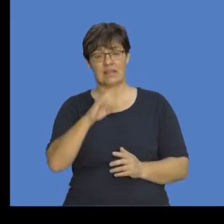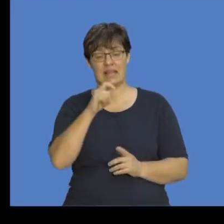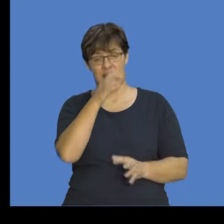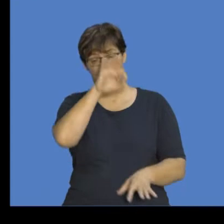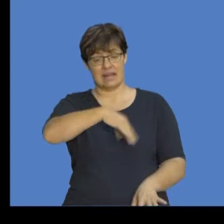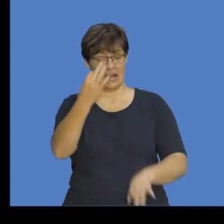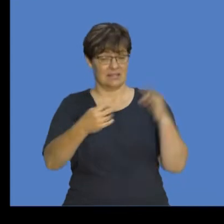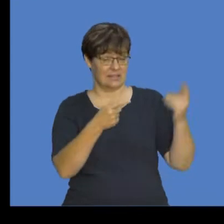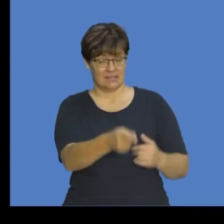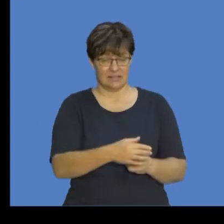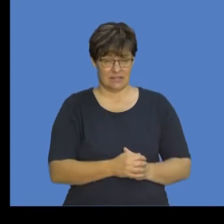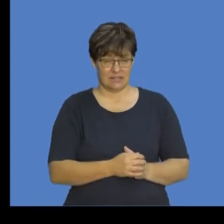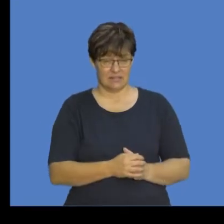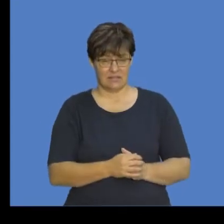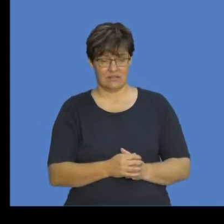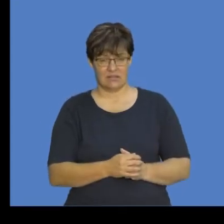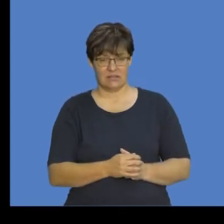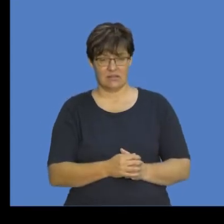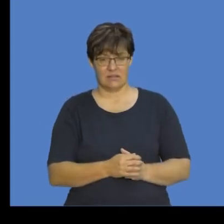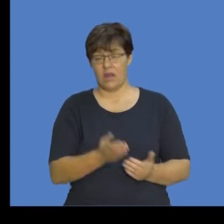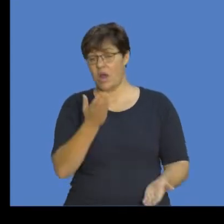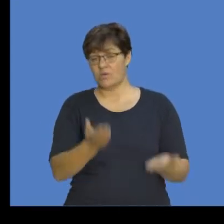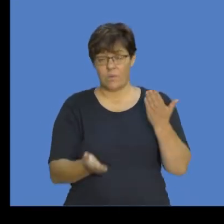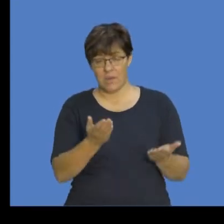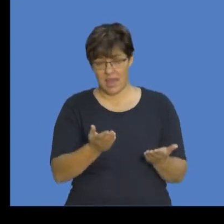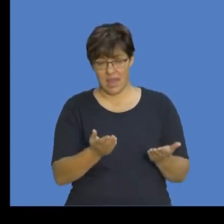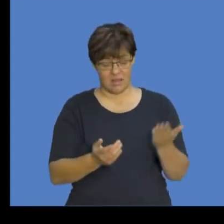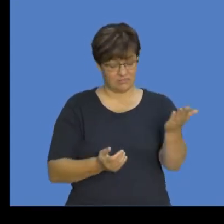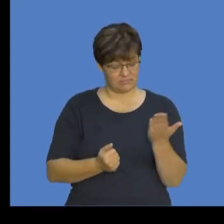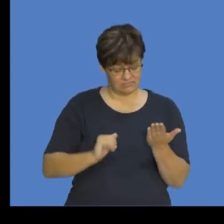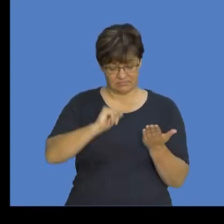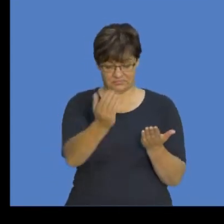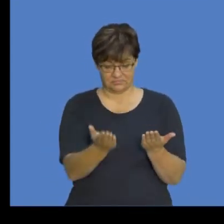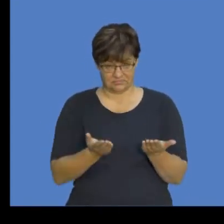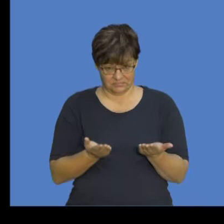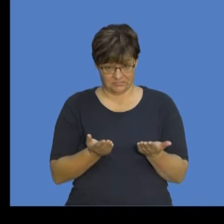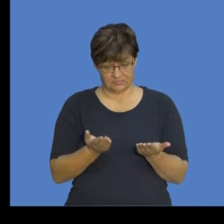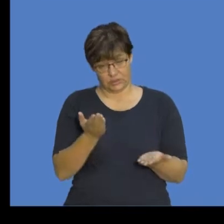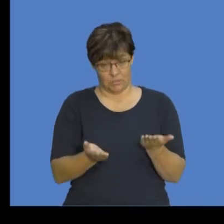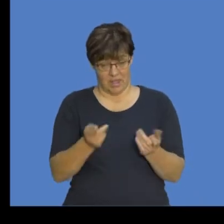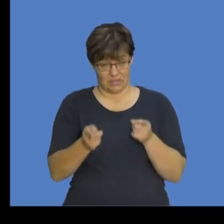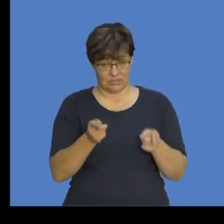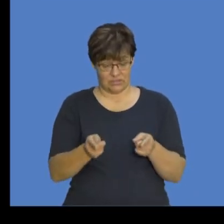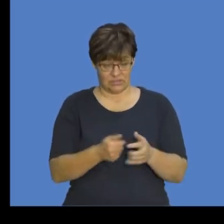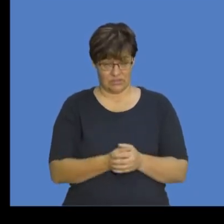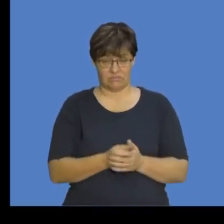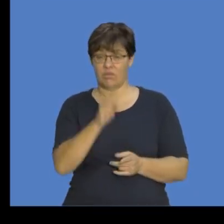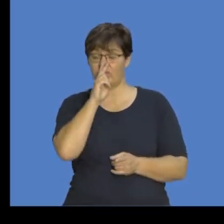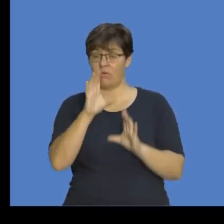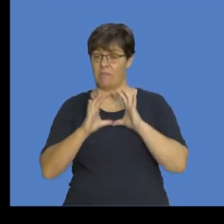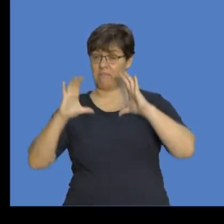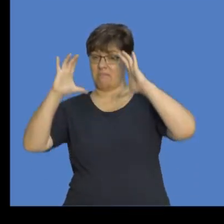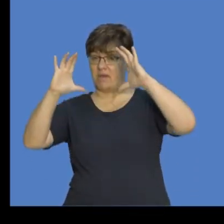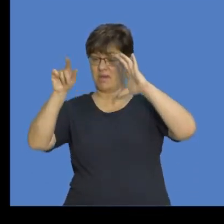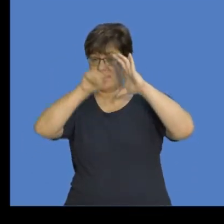So in data analysis, we said we'll look at comparing data sets. Okay. We'll look